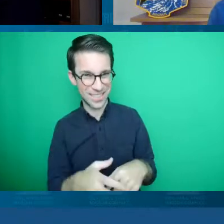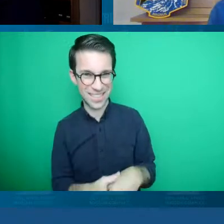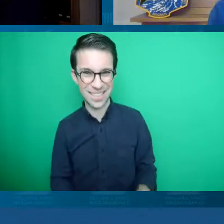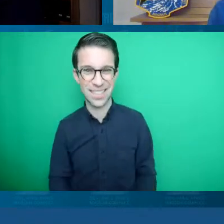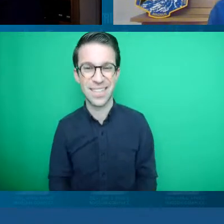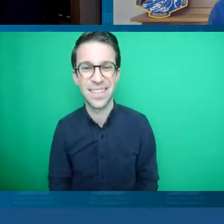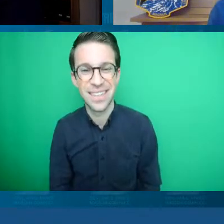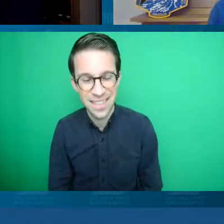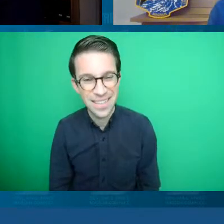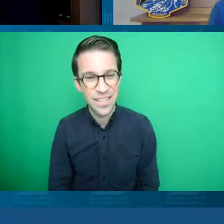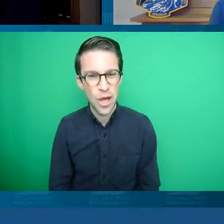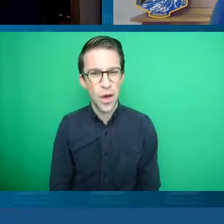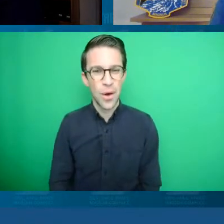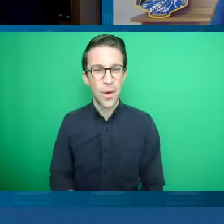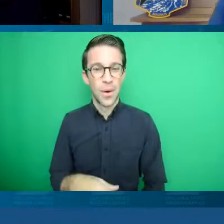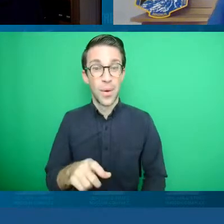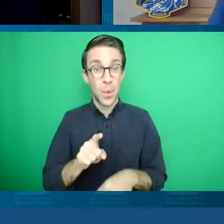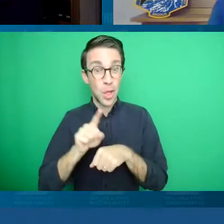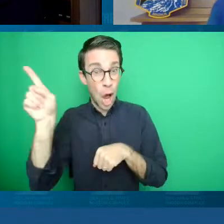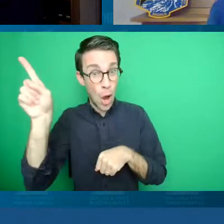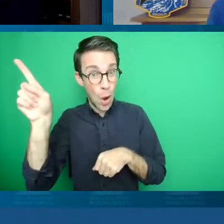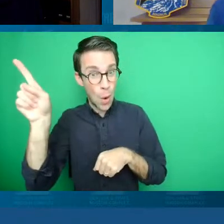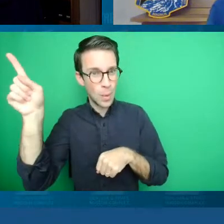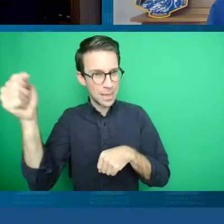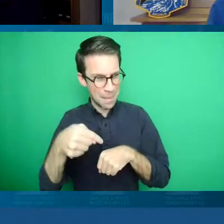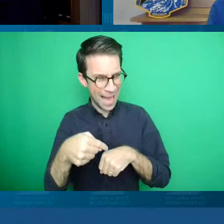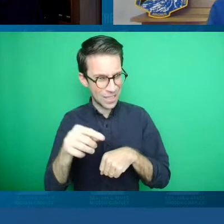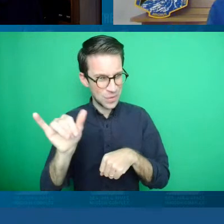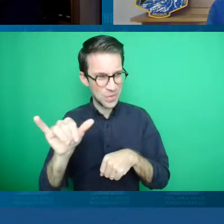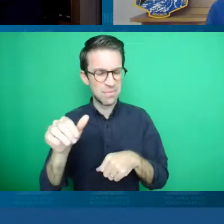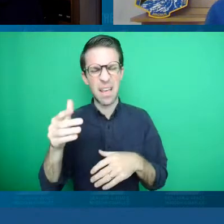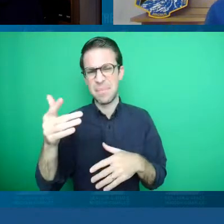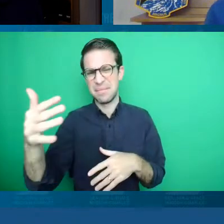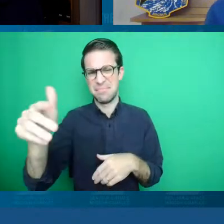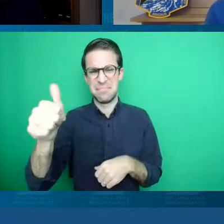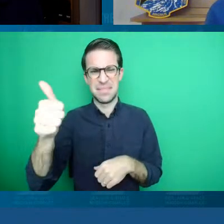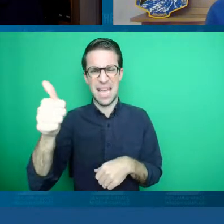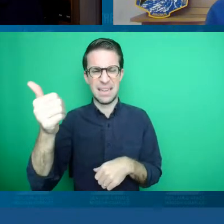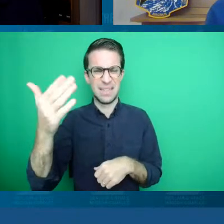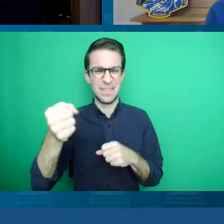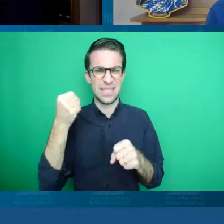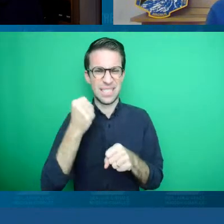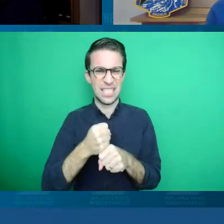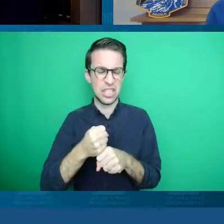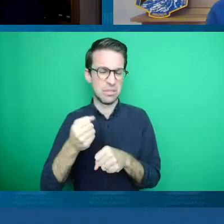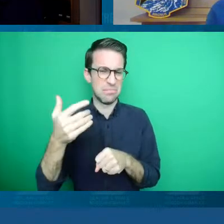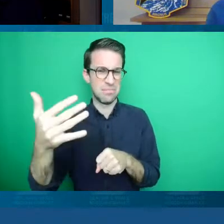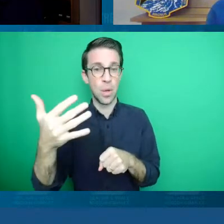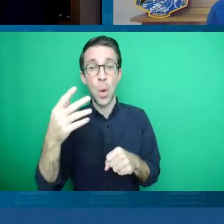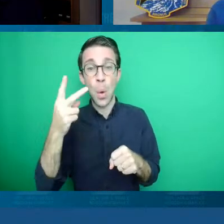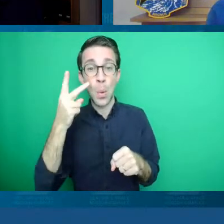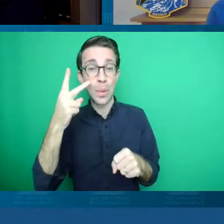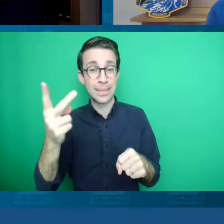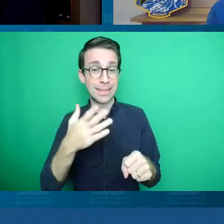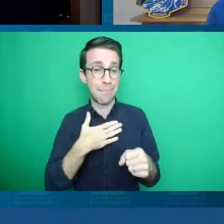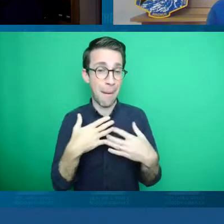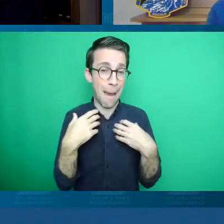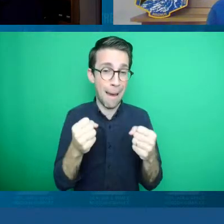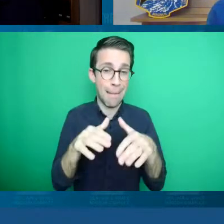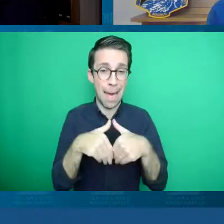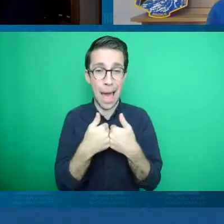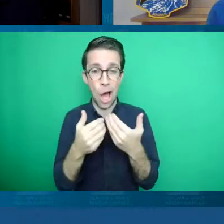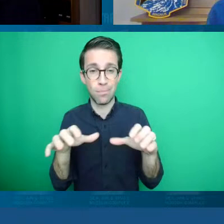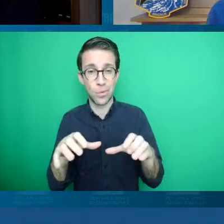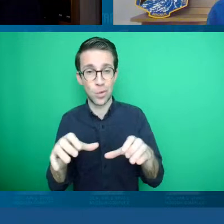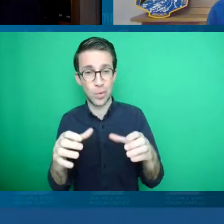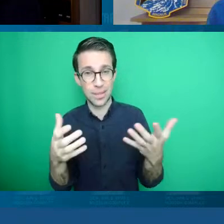we'll see, that's 10, 15 years down the road. We'll see how I'm doing at that point. But